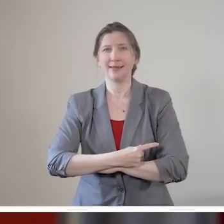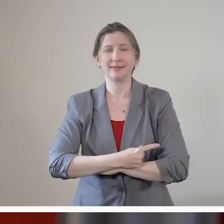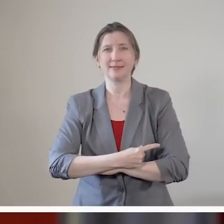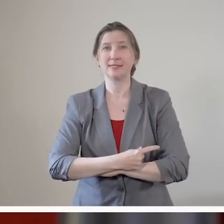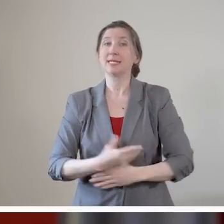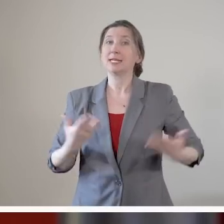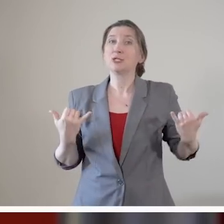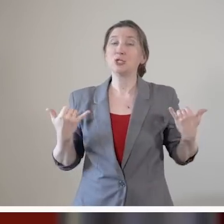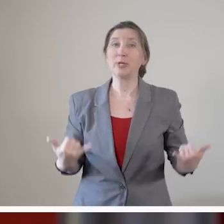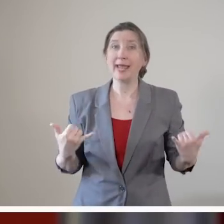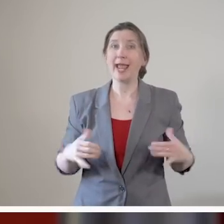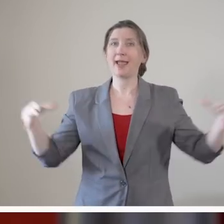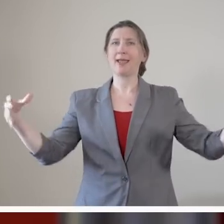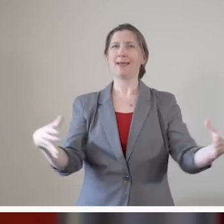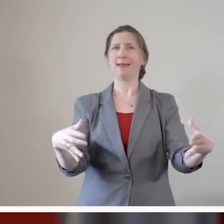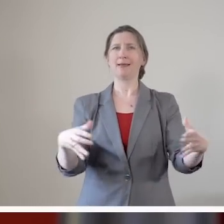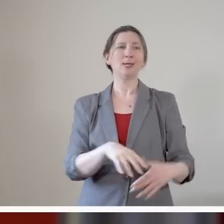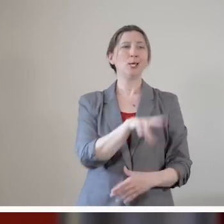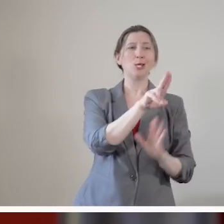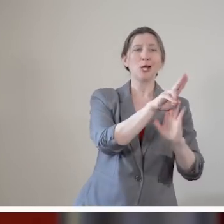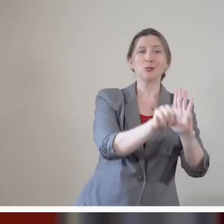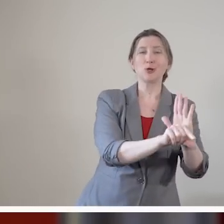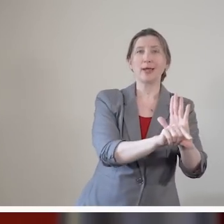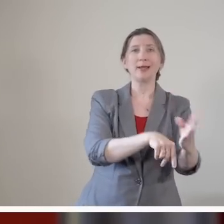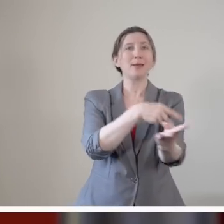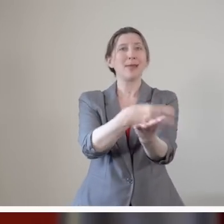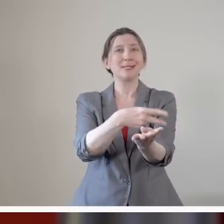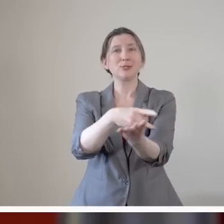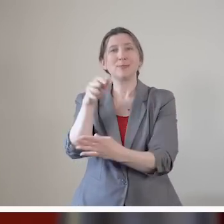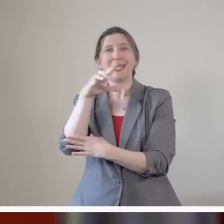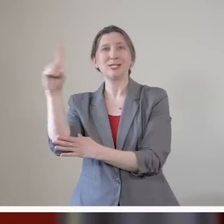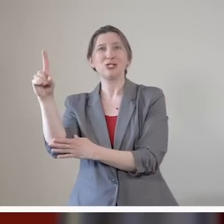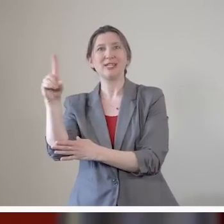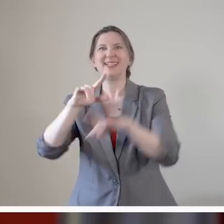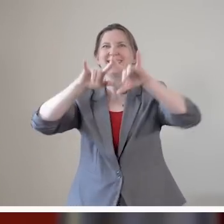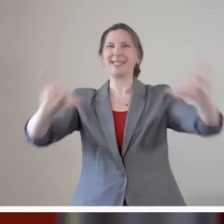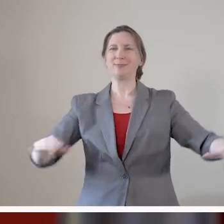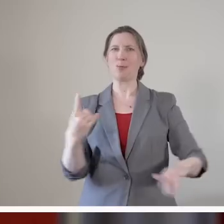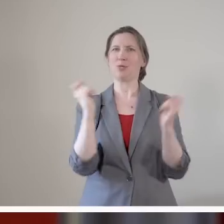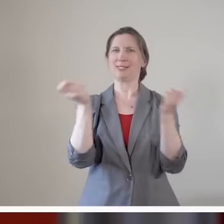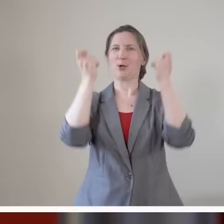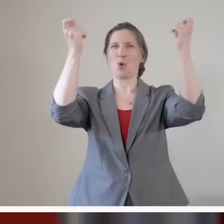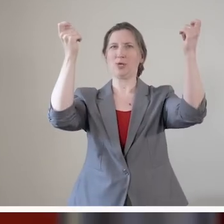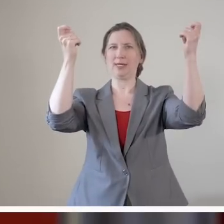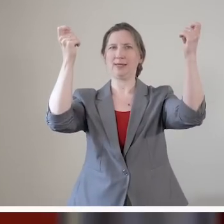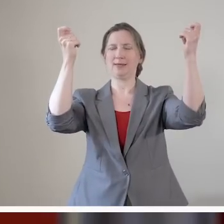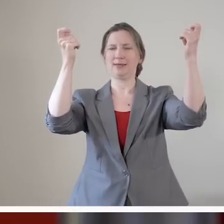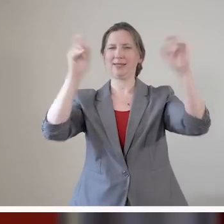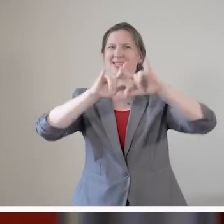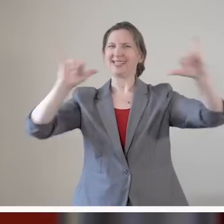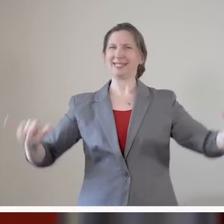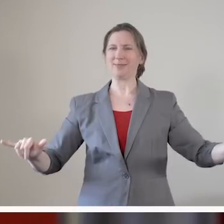Undergraduates are joined by masters and PhD candidates. We are together and apart, with no Camp